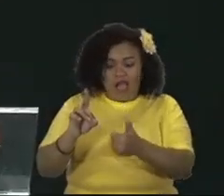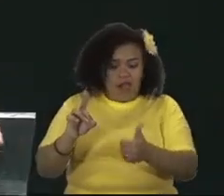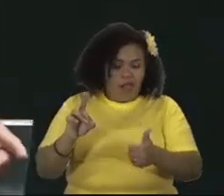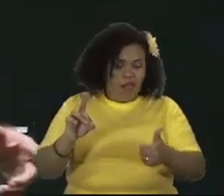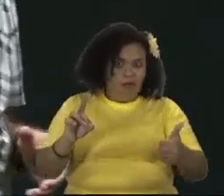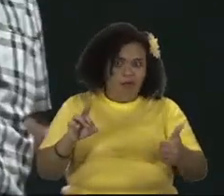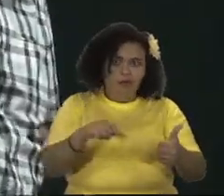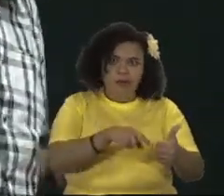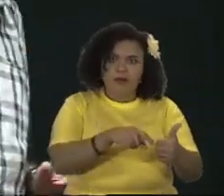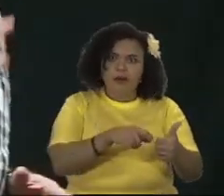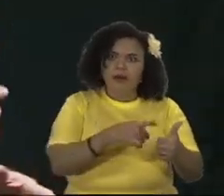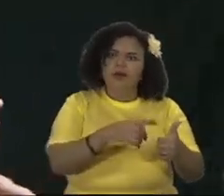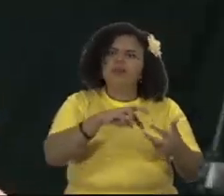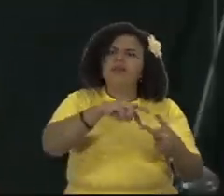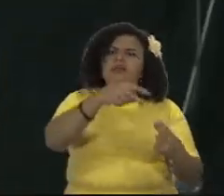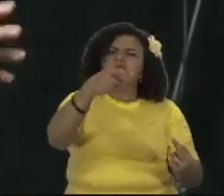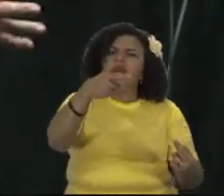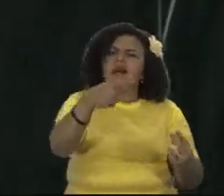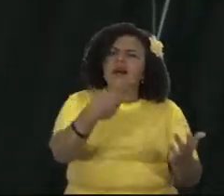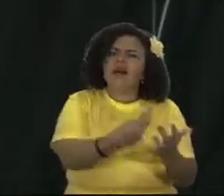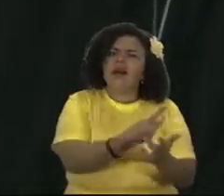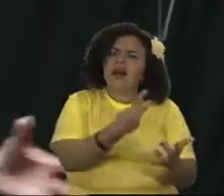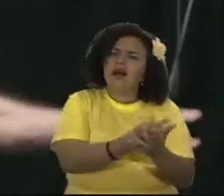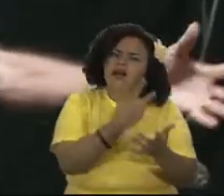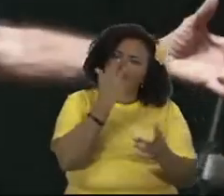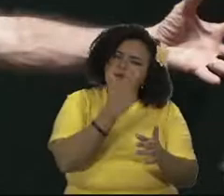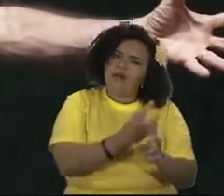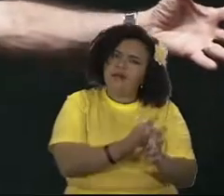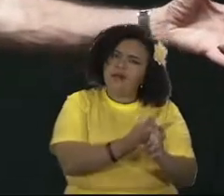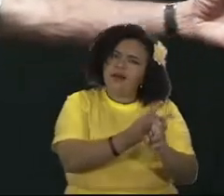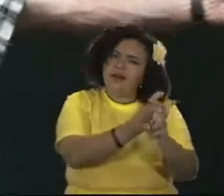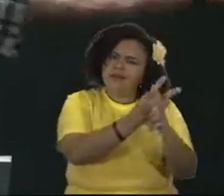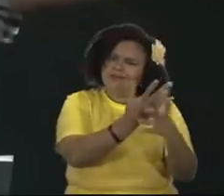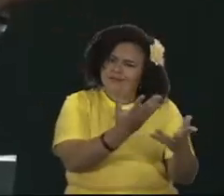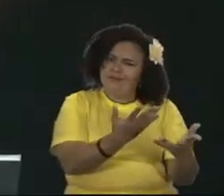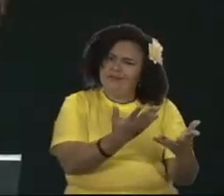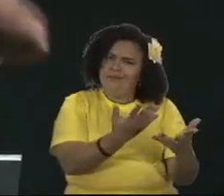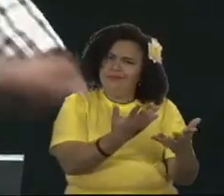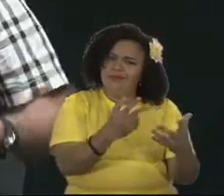church. It is not the temple, it's not the building. It is the people.